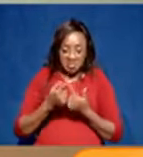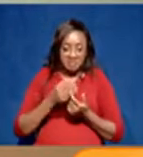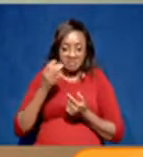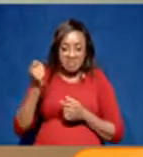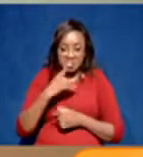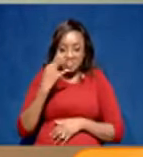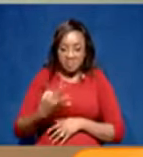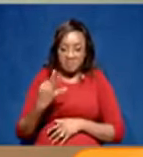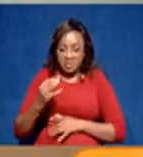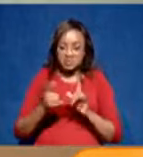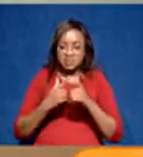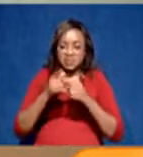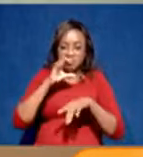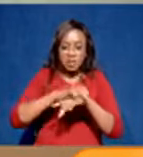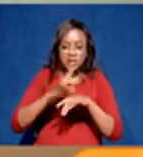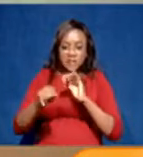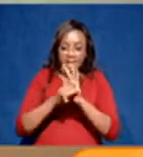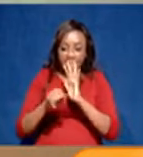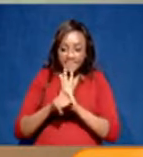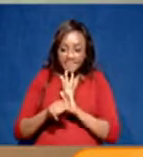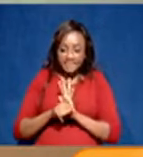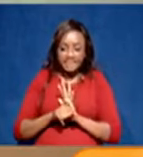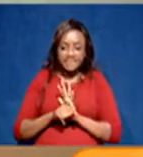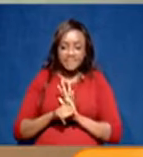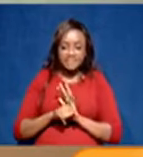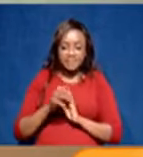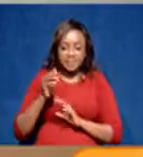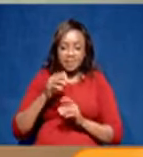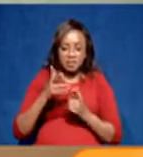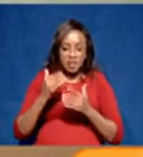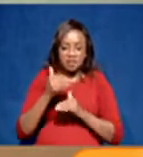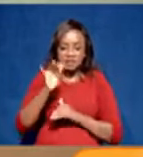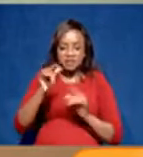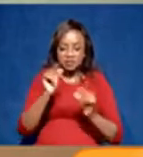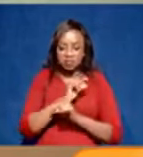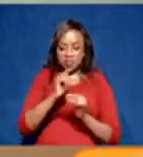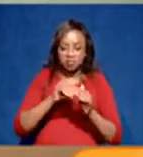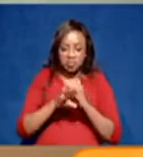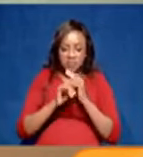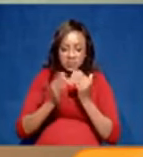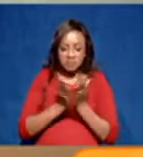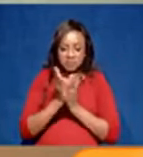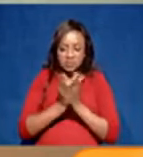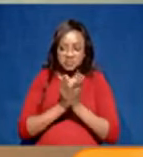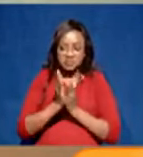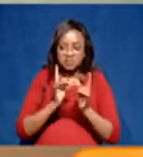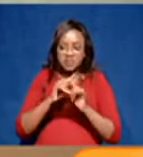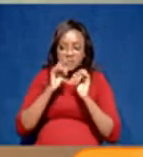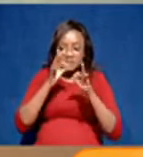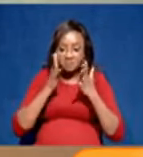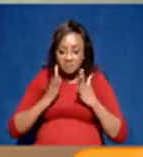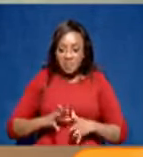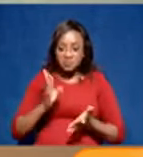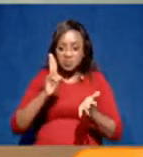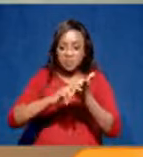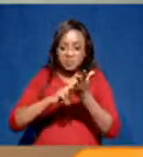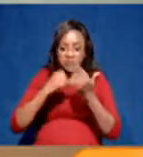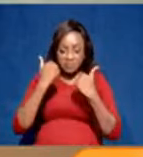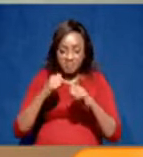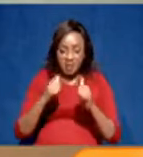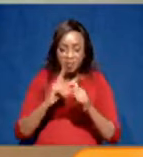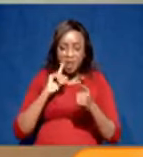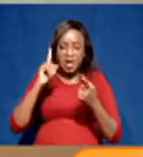deduction at the end of March, then you are able to access services almost immediately. But if somebody does not get registered, by maybe up